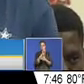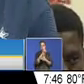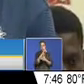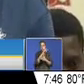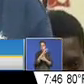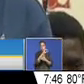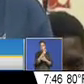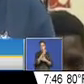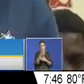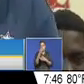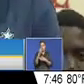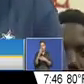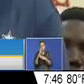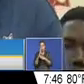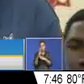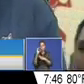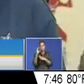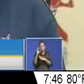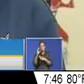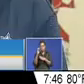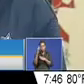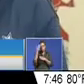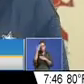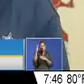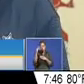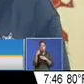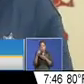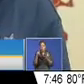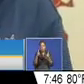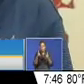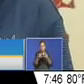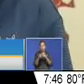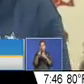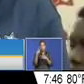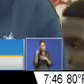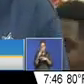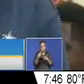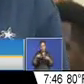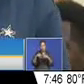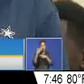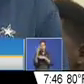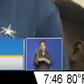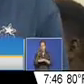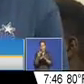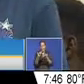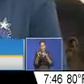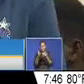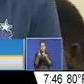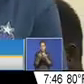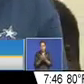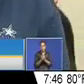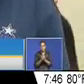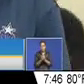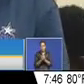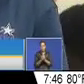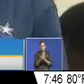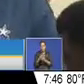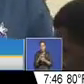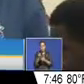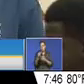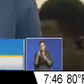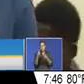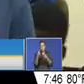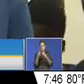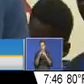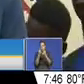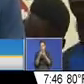Doris or Cece. So whichever one of those teams we just got to come out there and execute. They're all very good. They obviously got to the level where they can enter